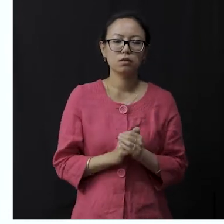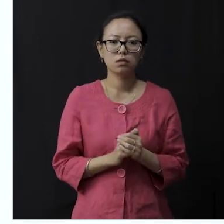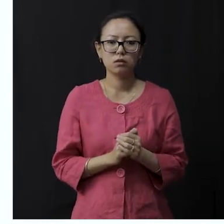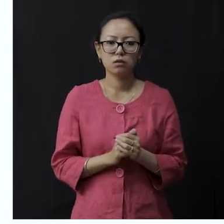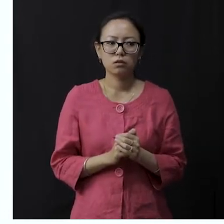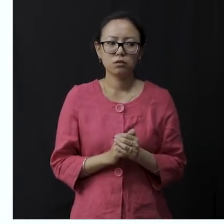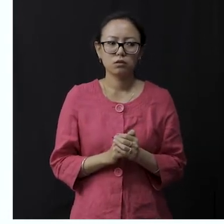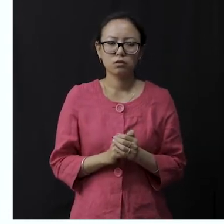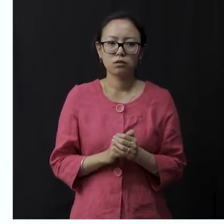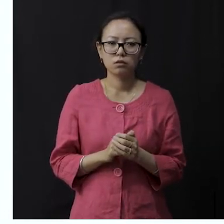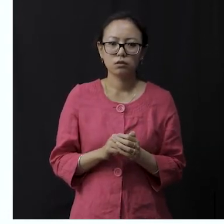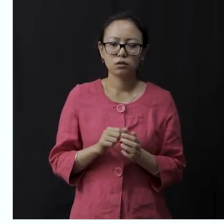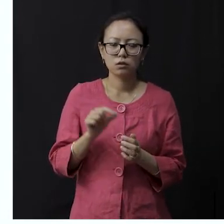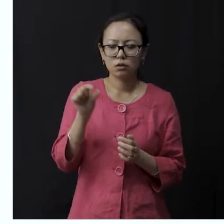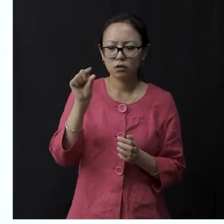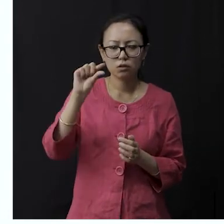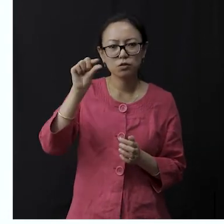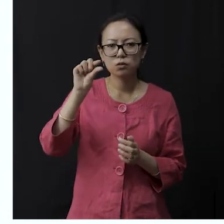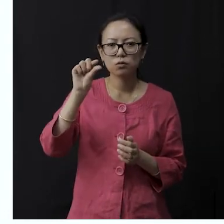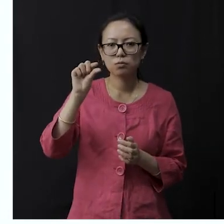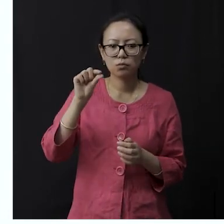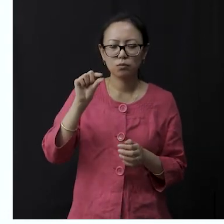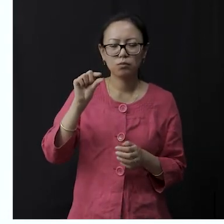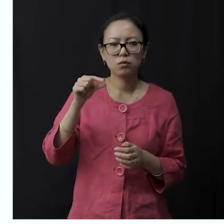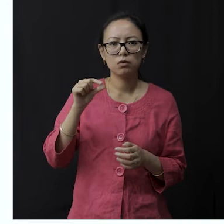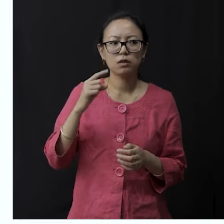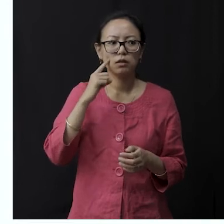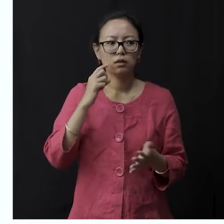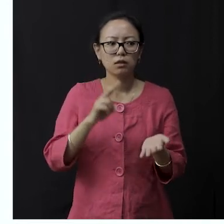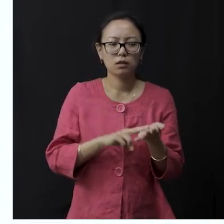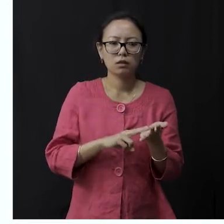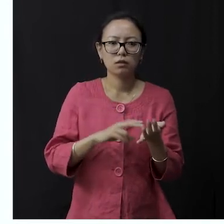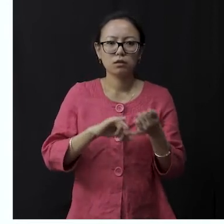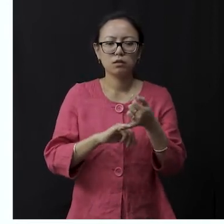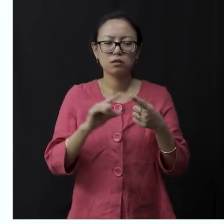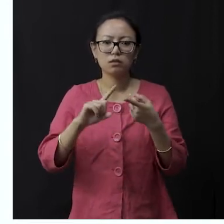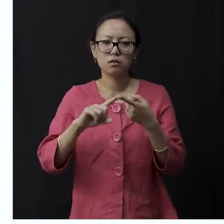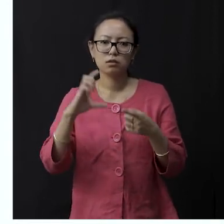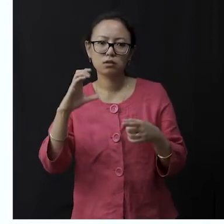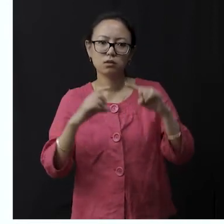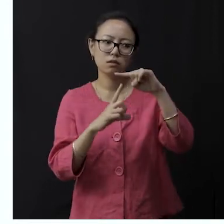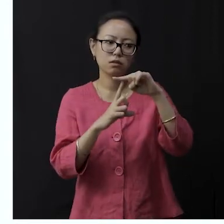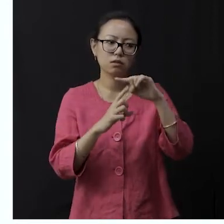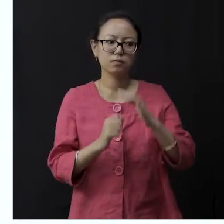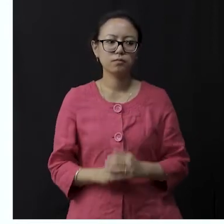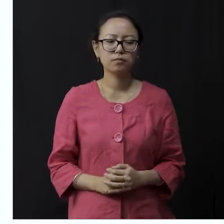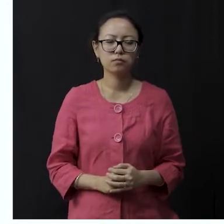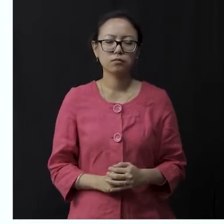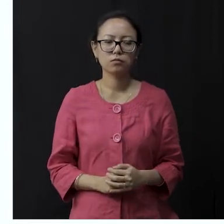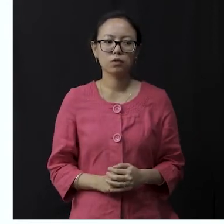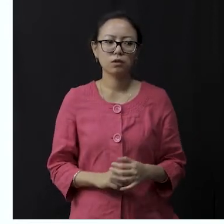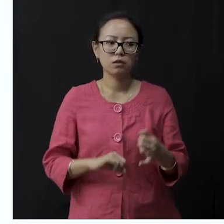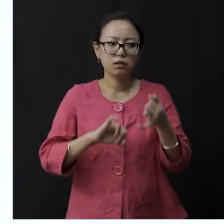B-E-E-T-L-E, beetle. Beetle is, I've told you, a type of insects, right? Beetle is an insect, okay?